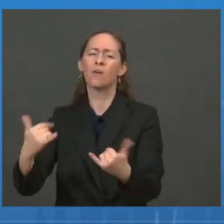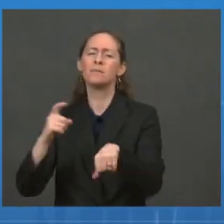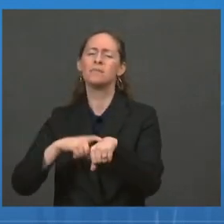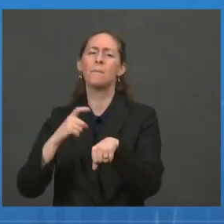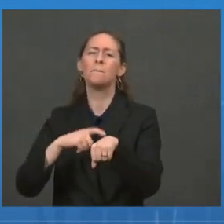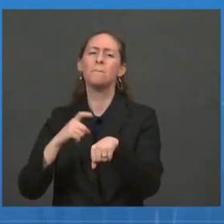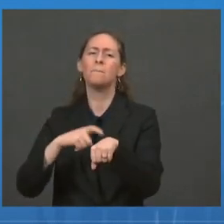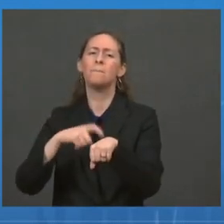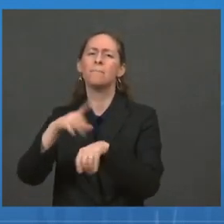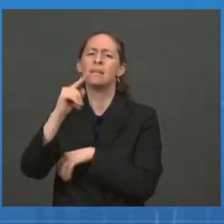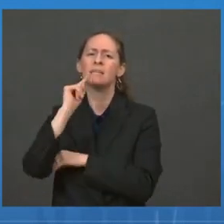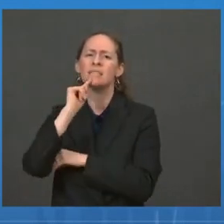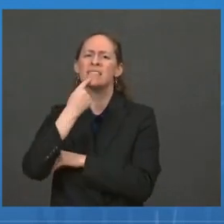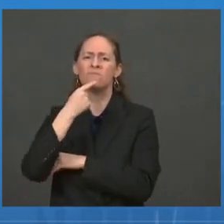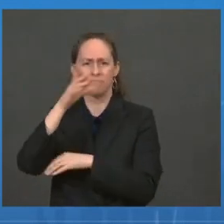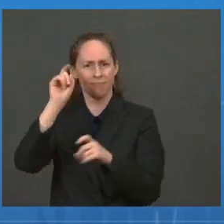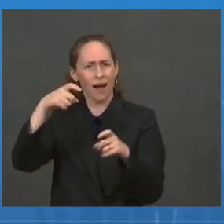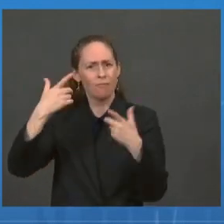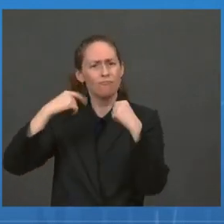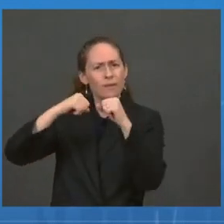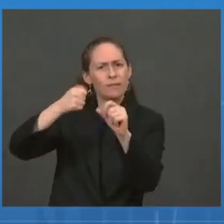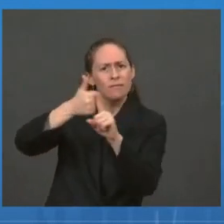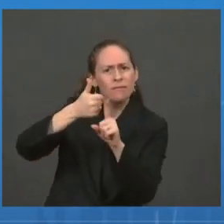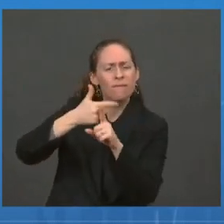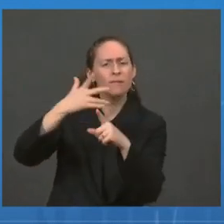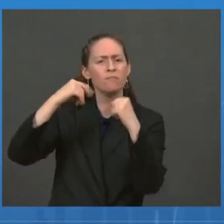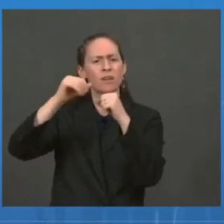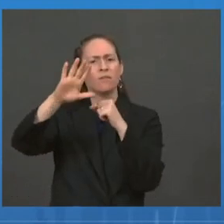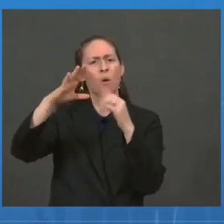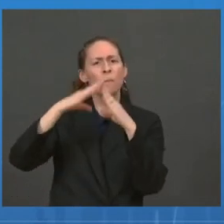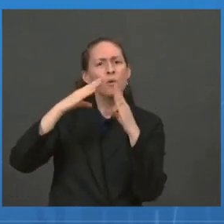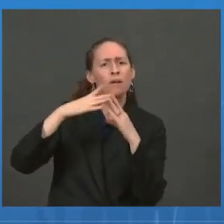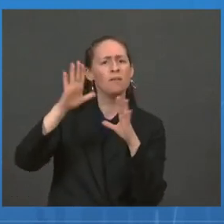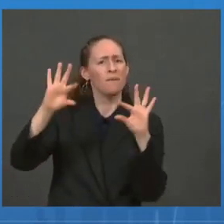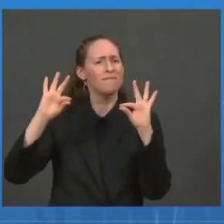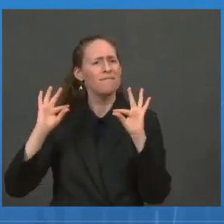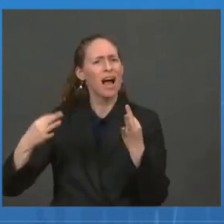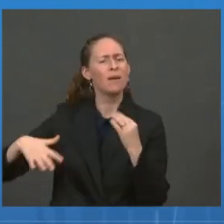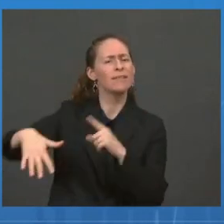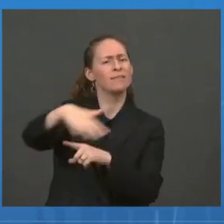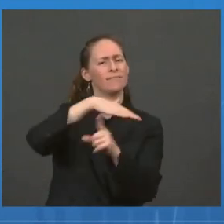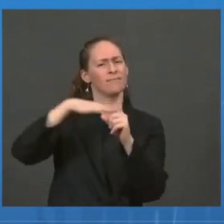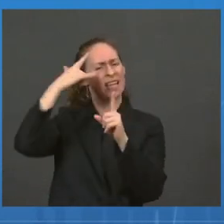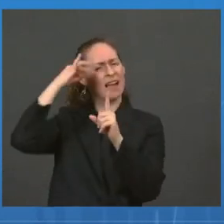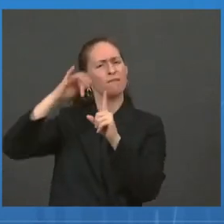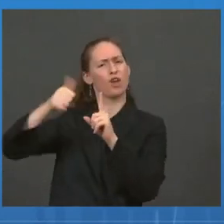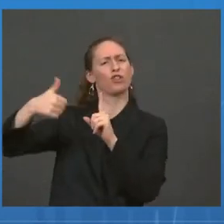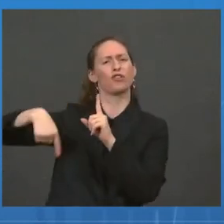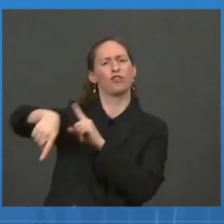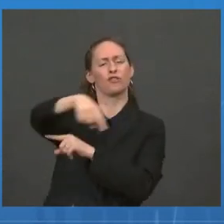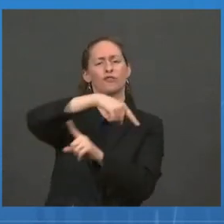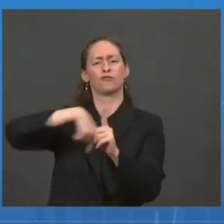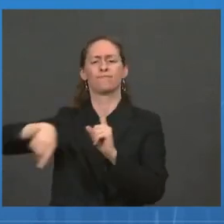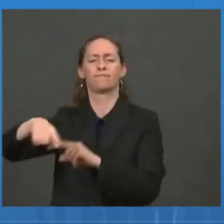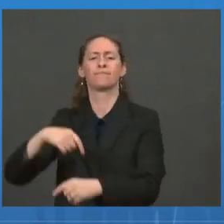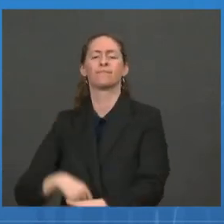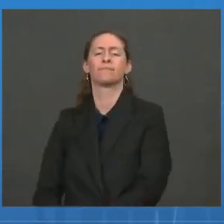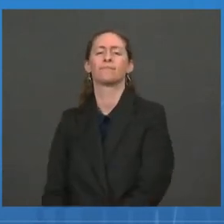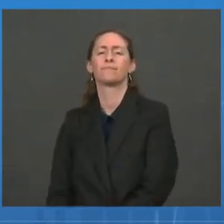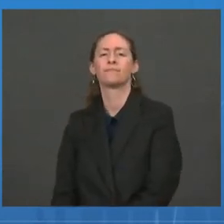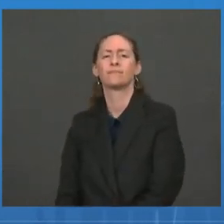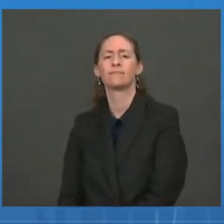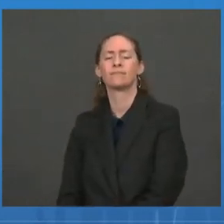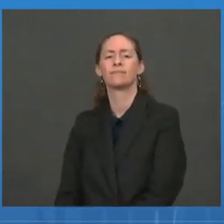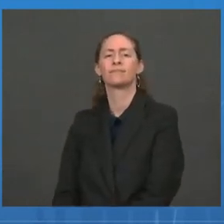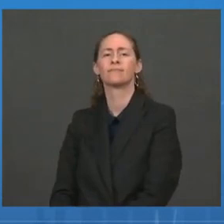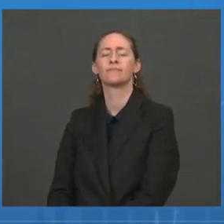and we fully anticipate this protection at least in part will be beneficial against omicron we don't know everything